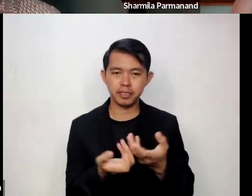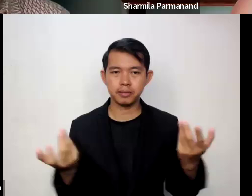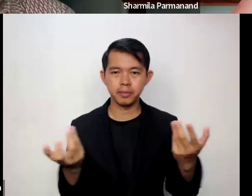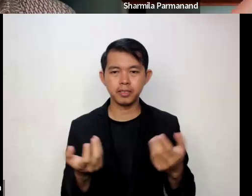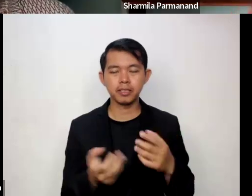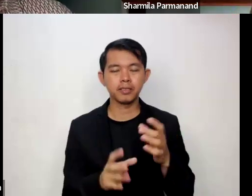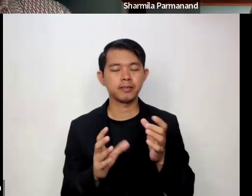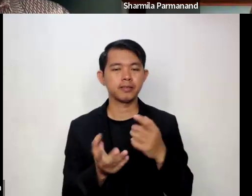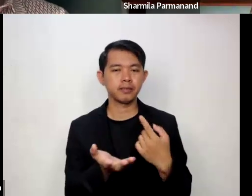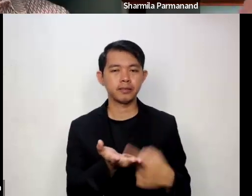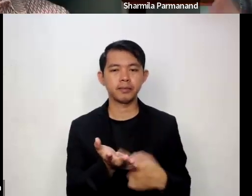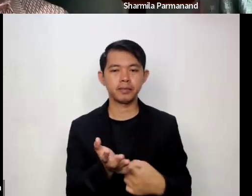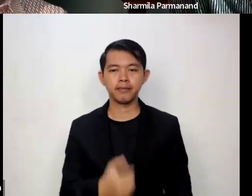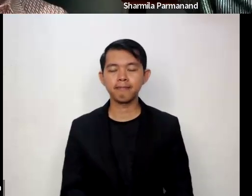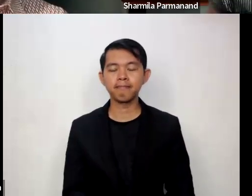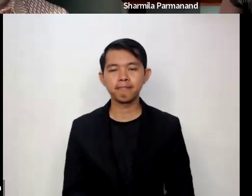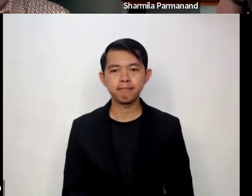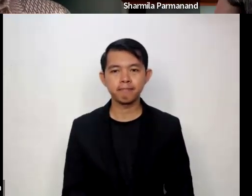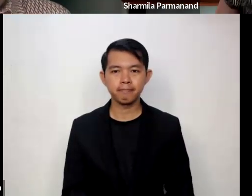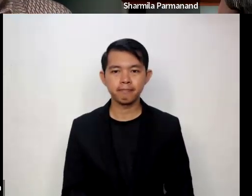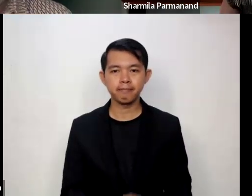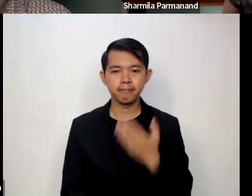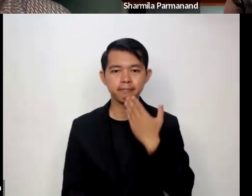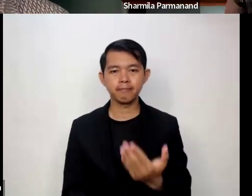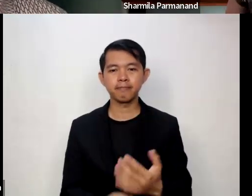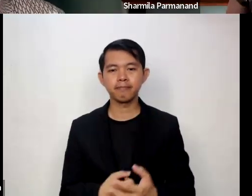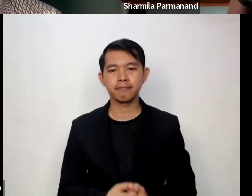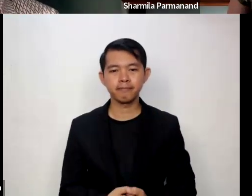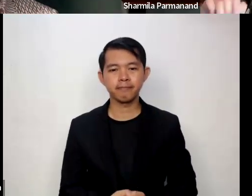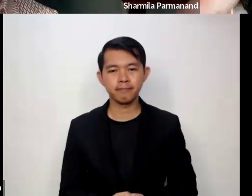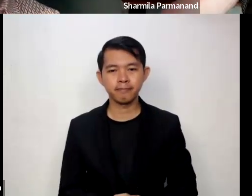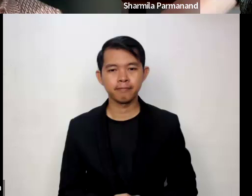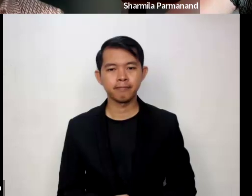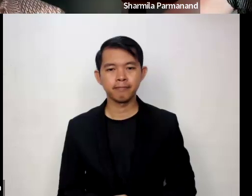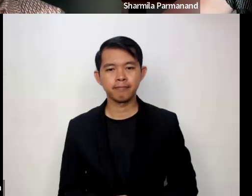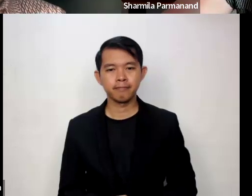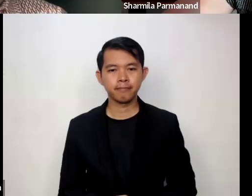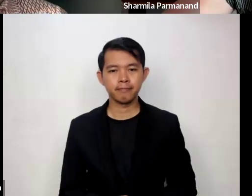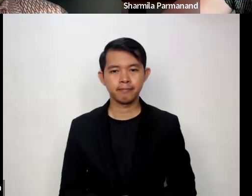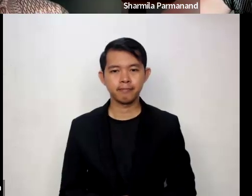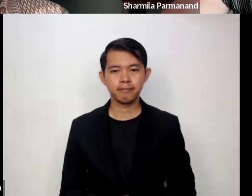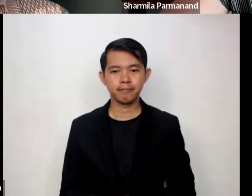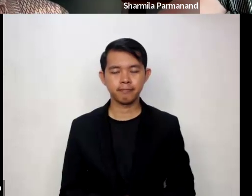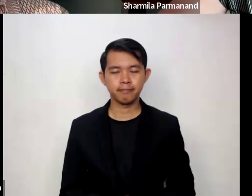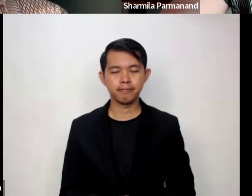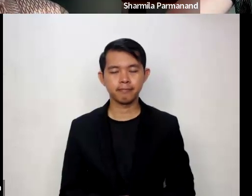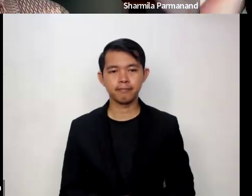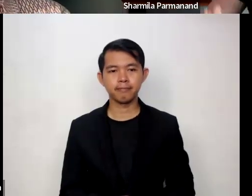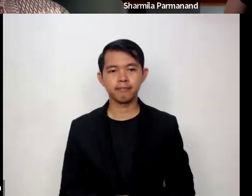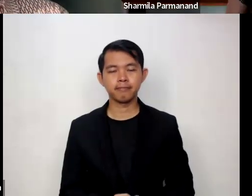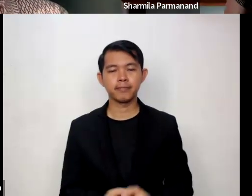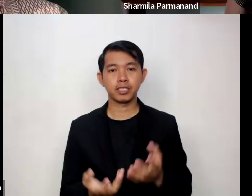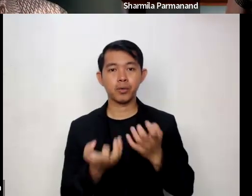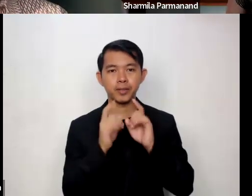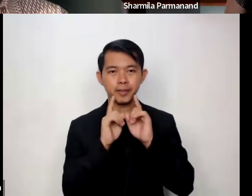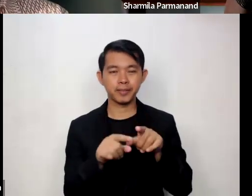Thank you. Thank you, Sharms. Thank you, Prof. Mary. Doc Nikki wants to respond as well. Yeah, can I quickly respond also? Hi, Prof.